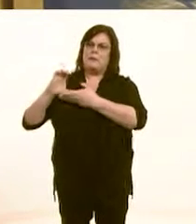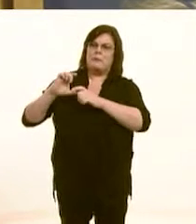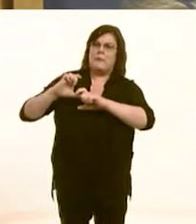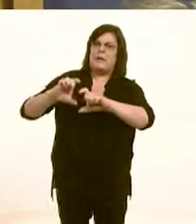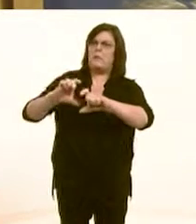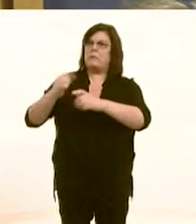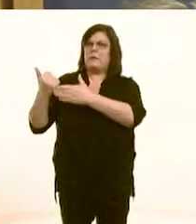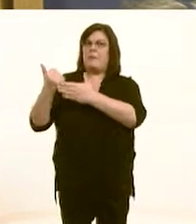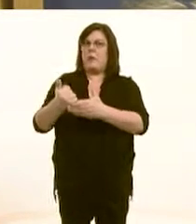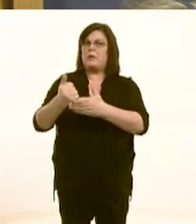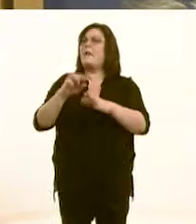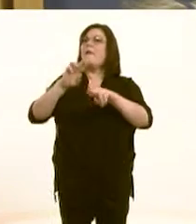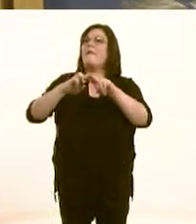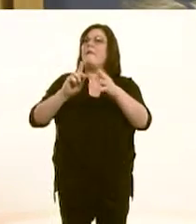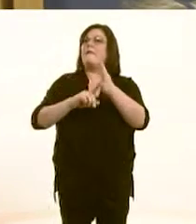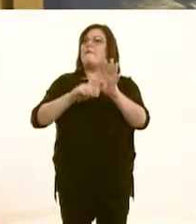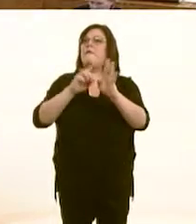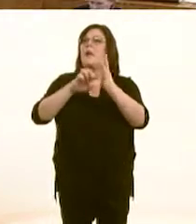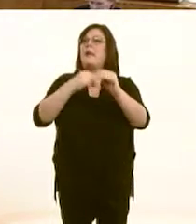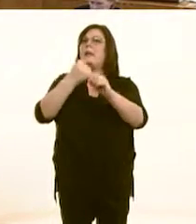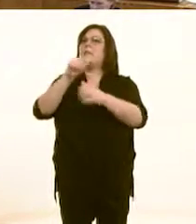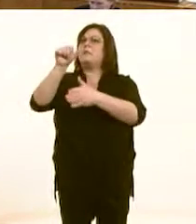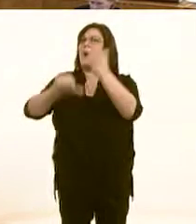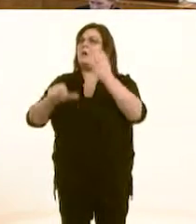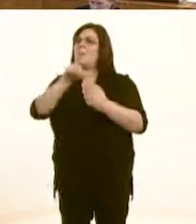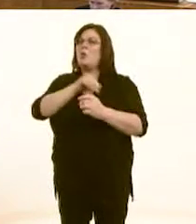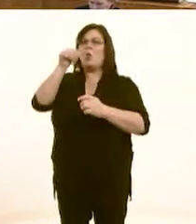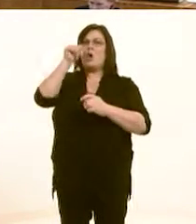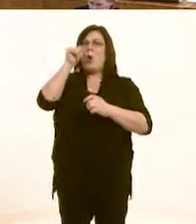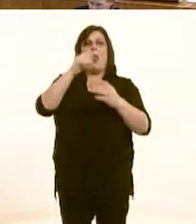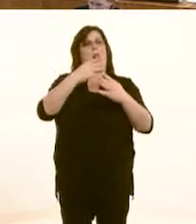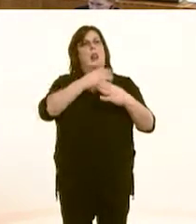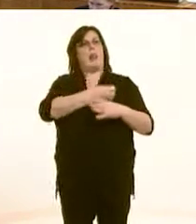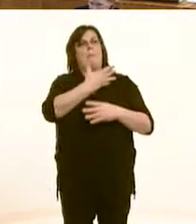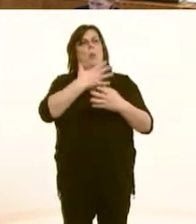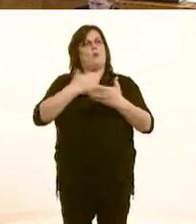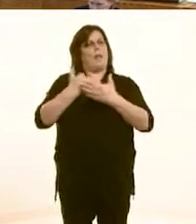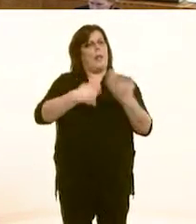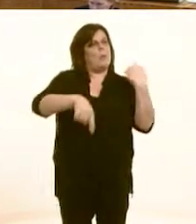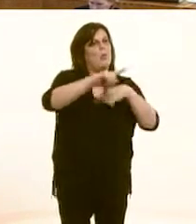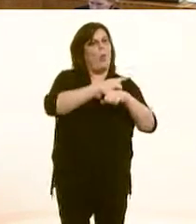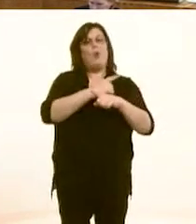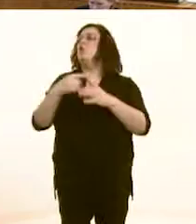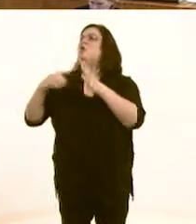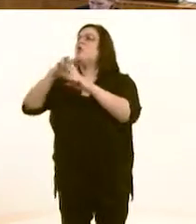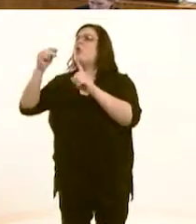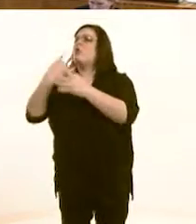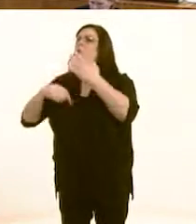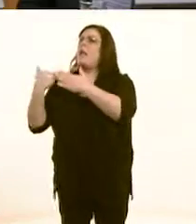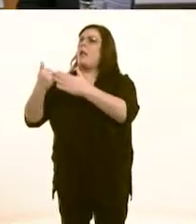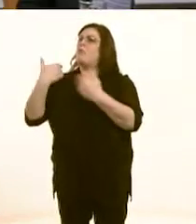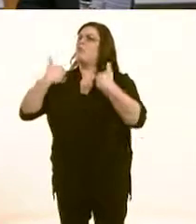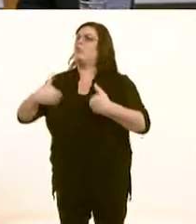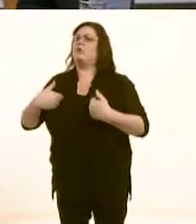another example of the Tories for the rich, Labour for the rest? Absolutely right. Absolutely right. I mean, we only saw that earlier